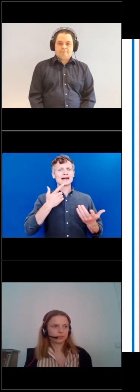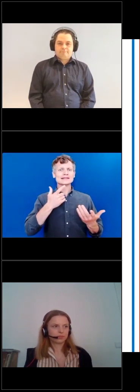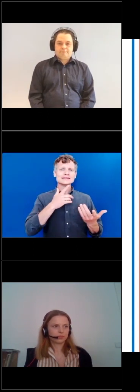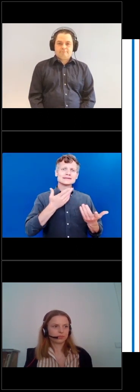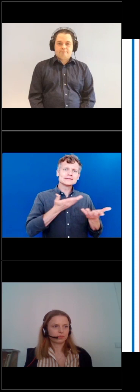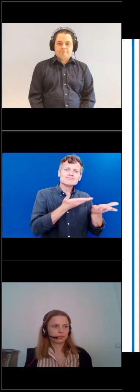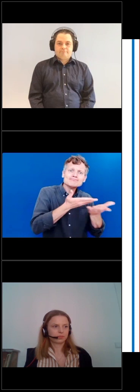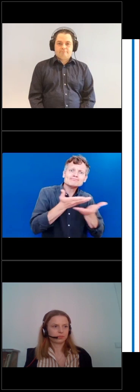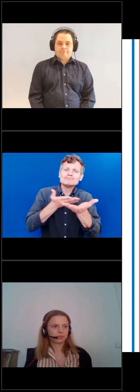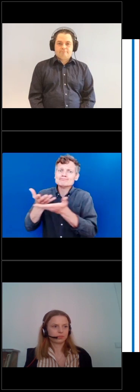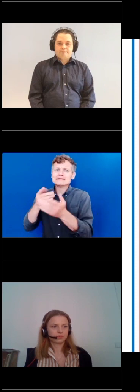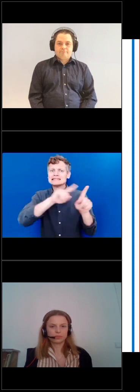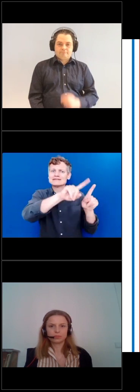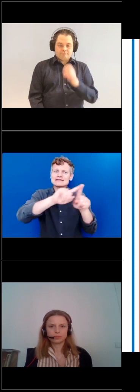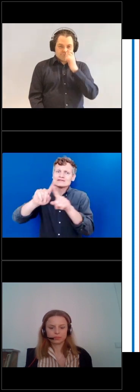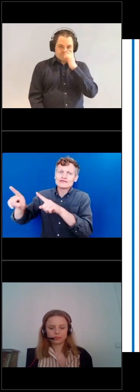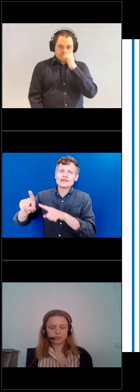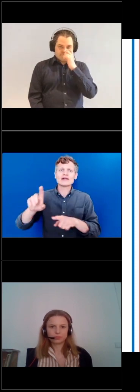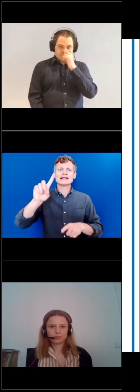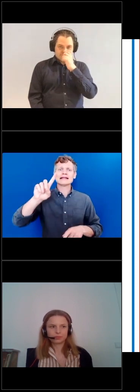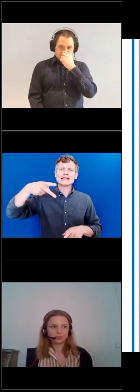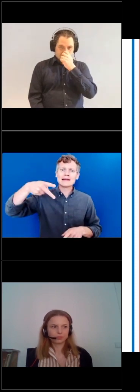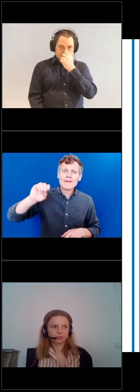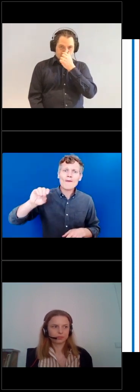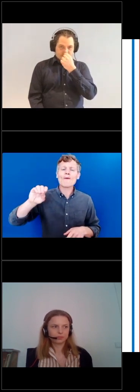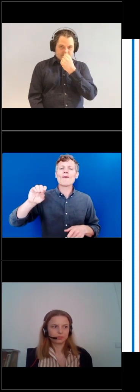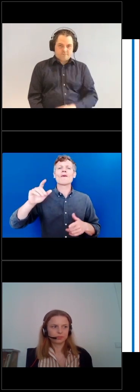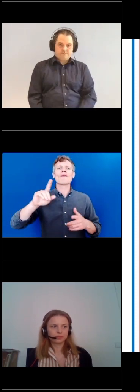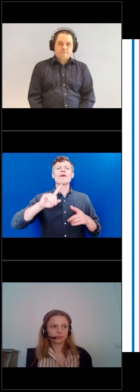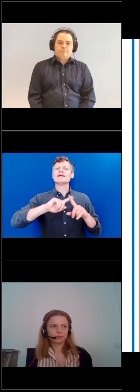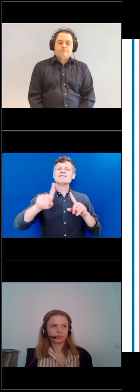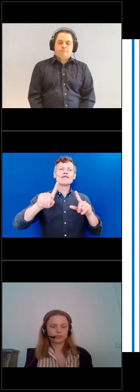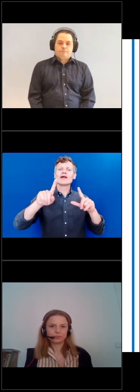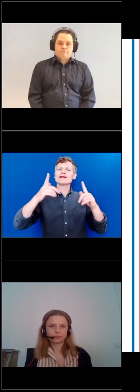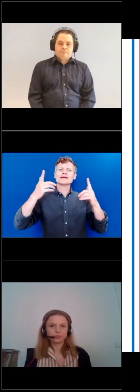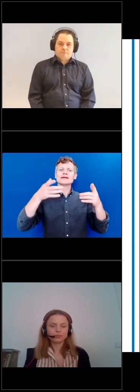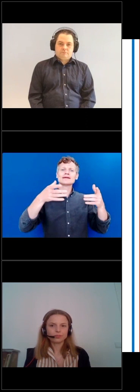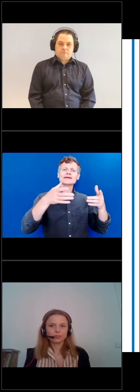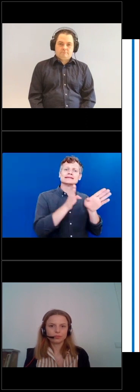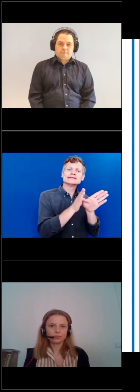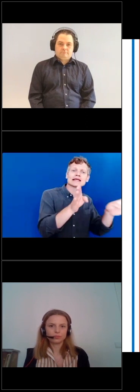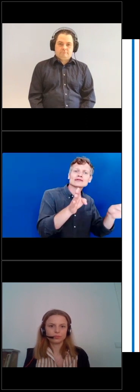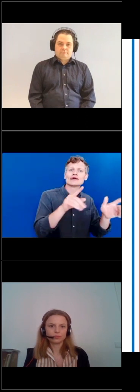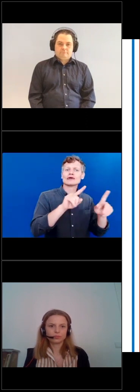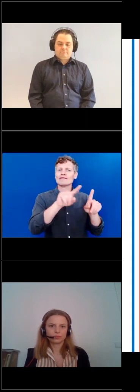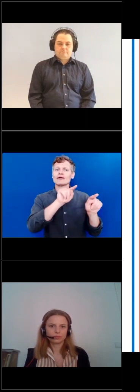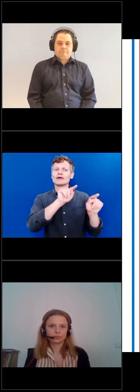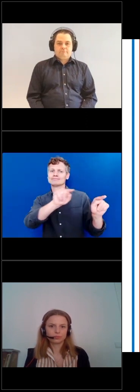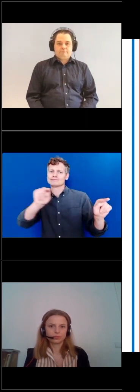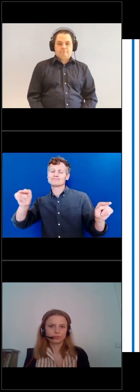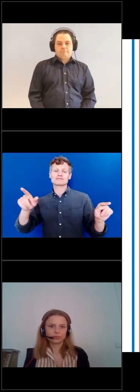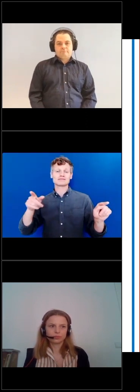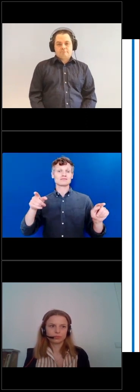or even most of the humanitarian actors is to ensure they consult persons with disabilities